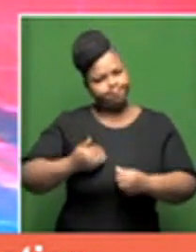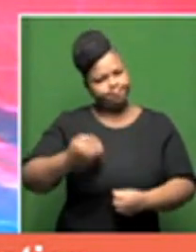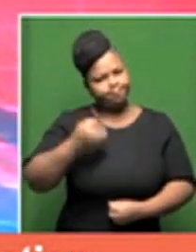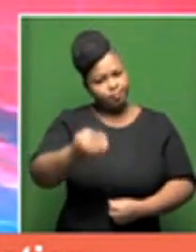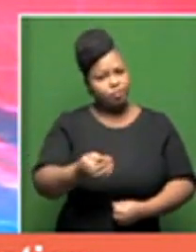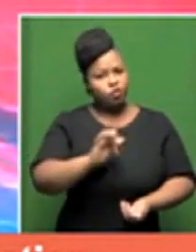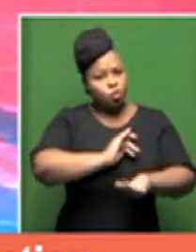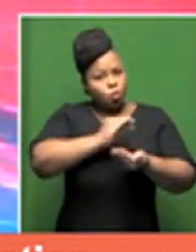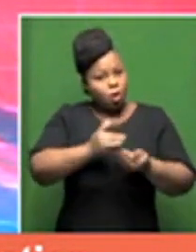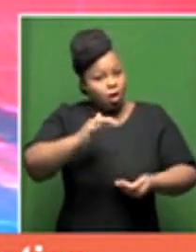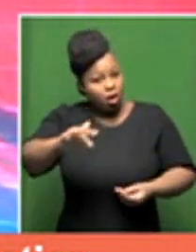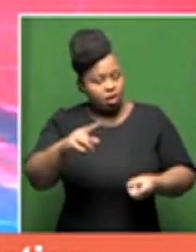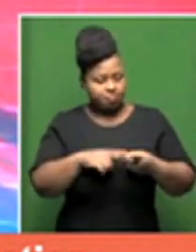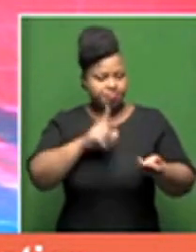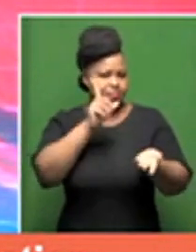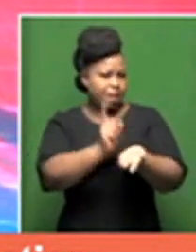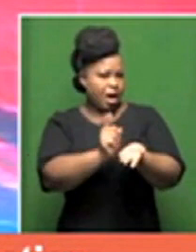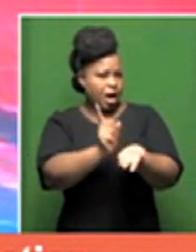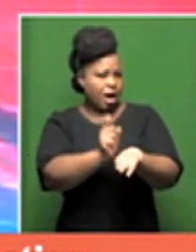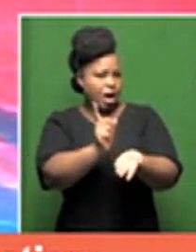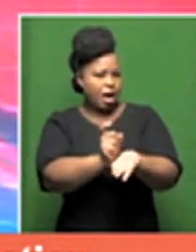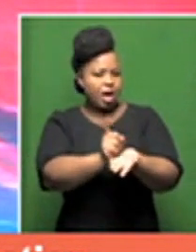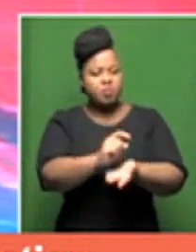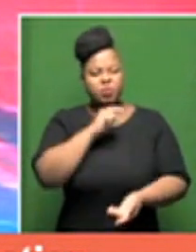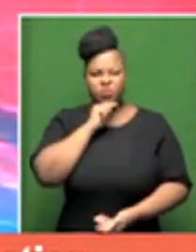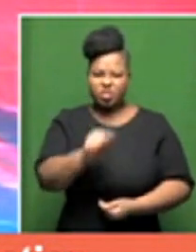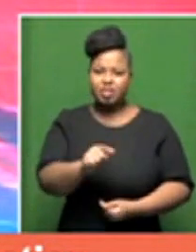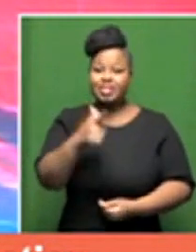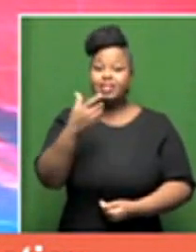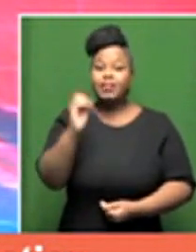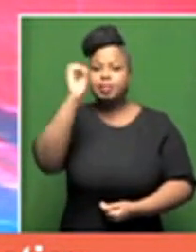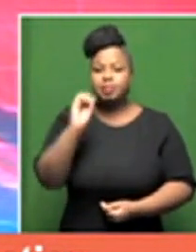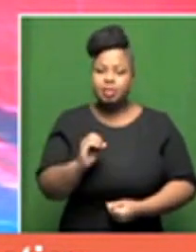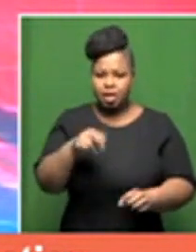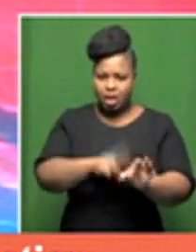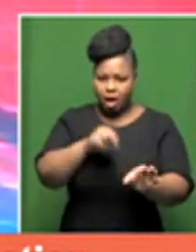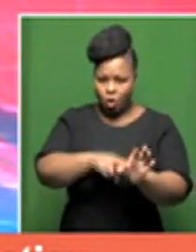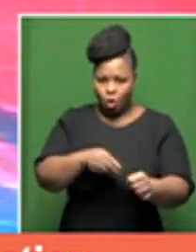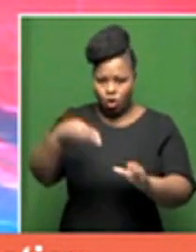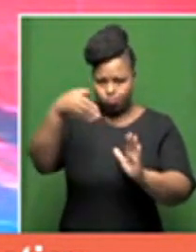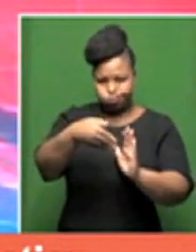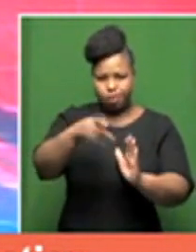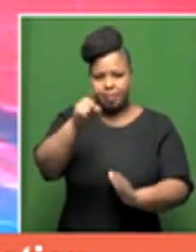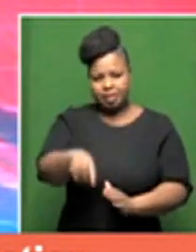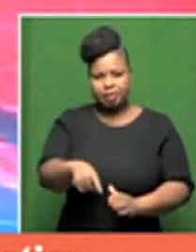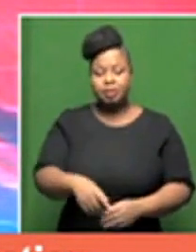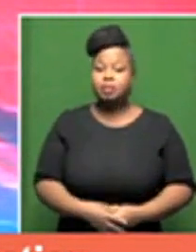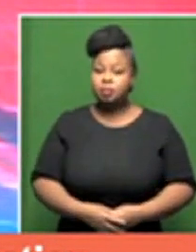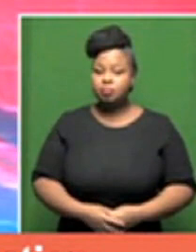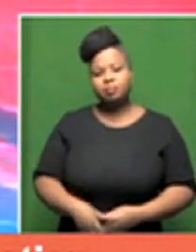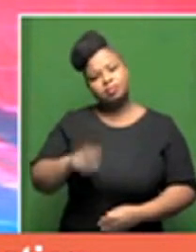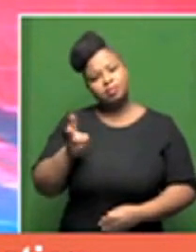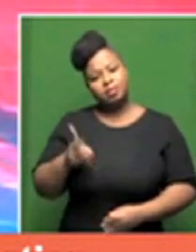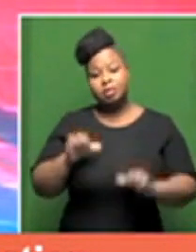with soap and water, sanitize using sanitizers containing 70% alcohol content.